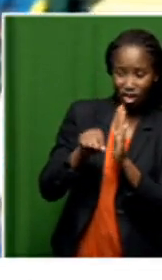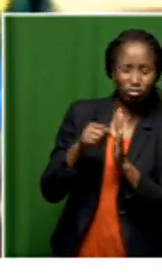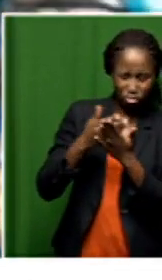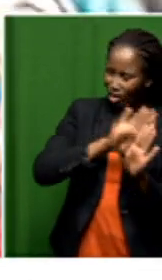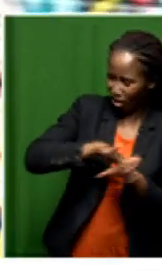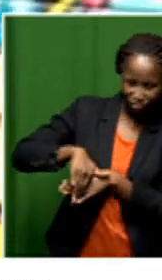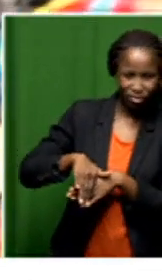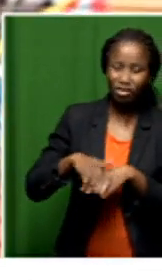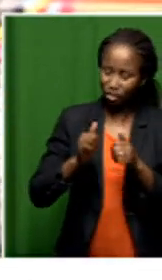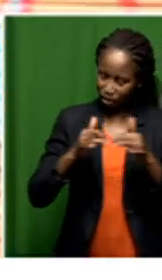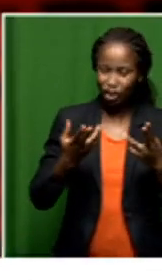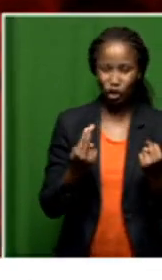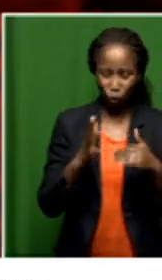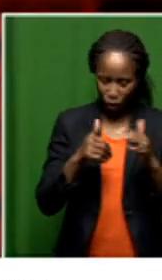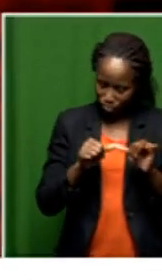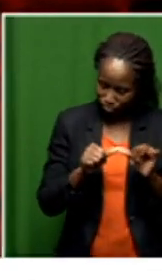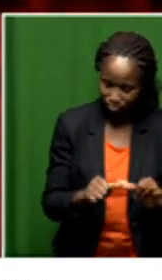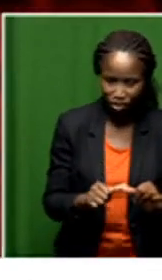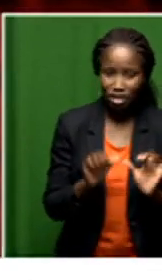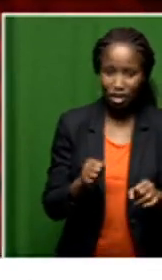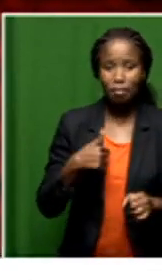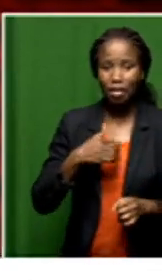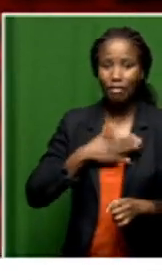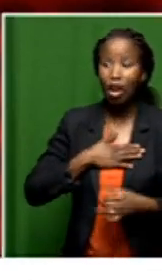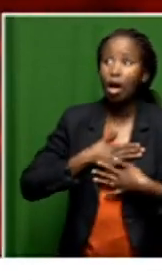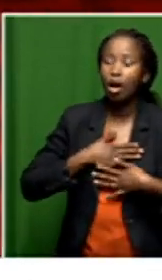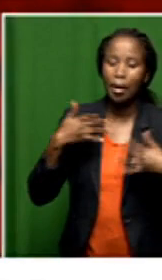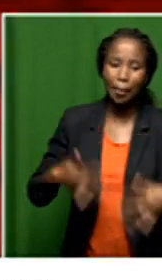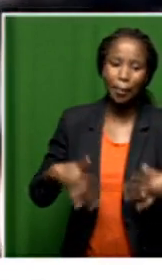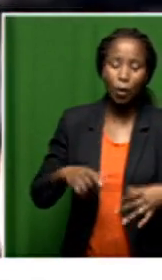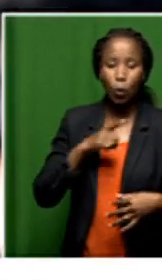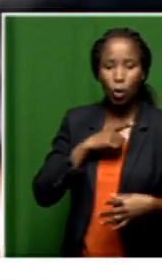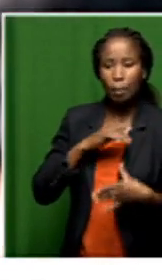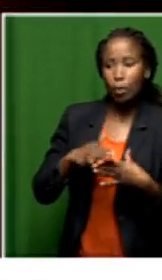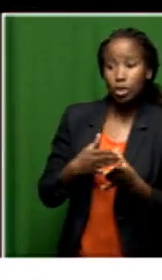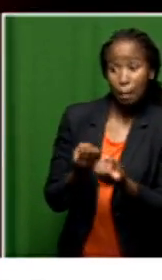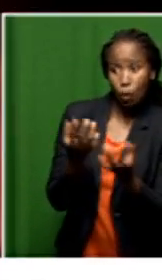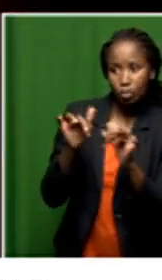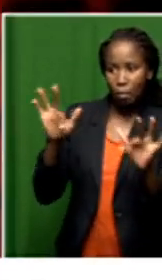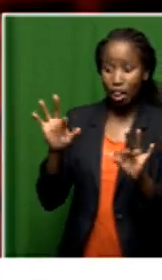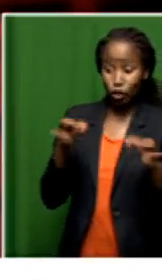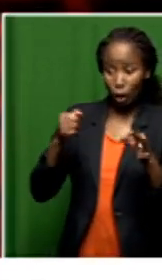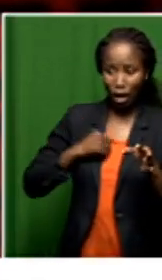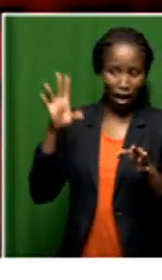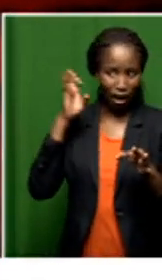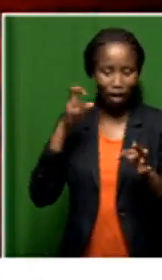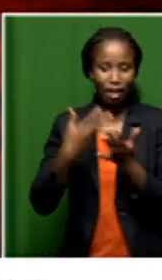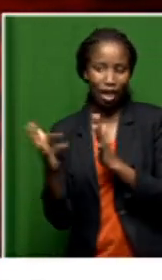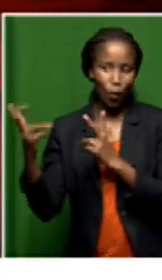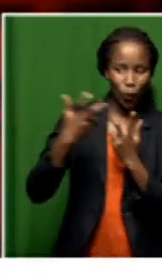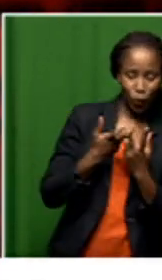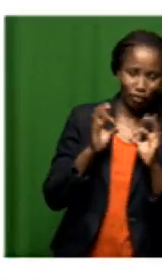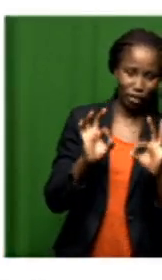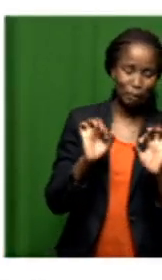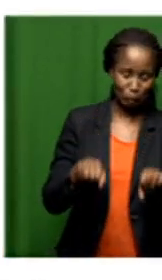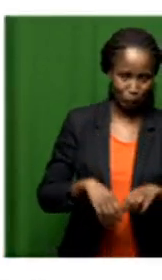definitely am so excited and so humbled by the fact that so many people resonate with the song Good. So who is it